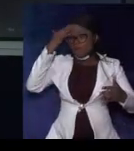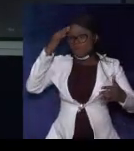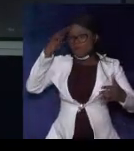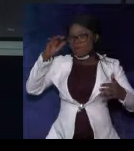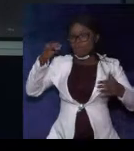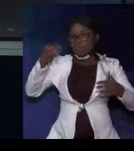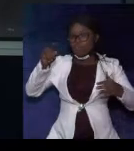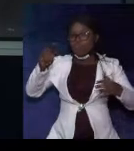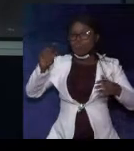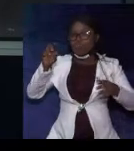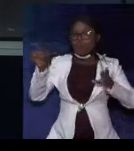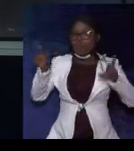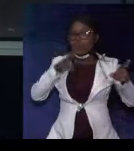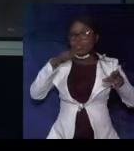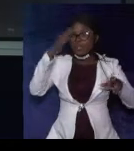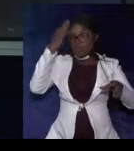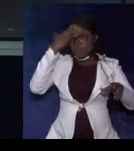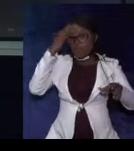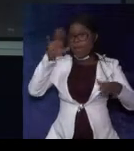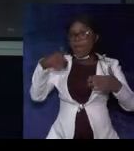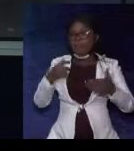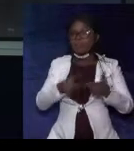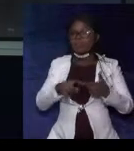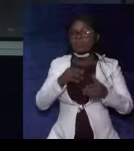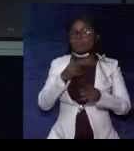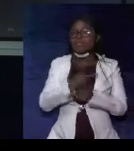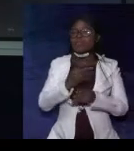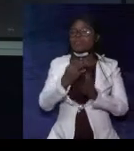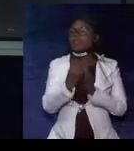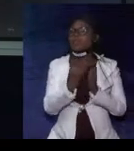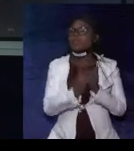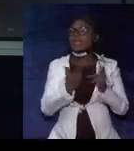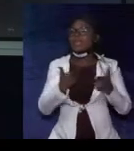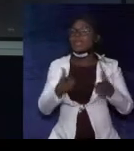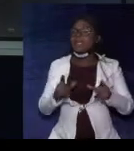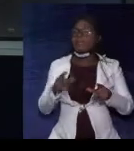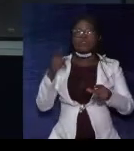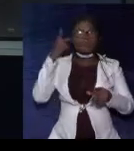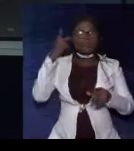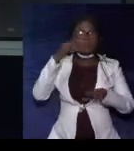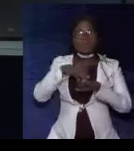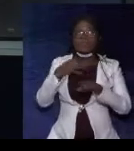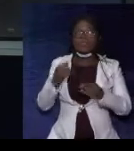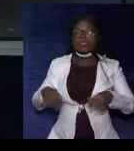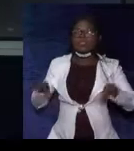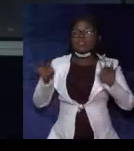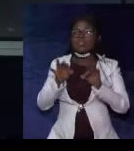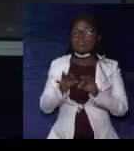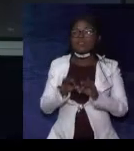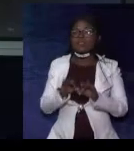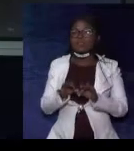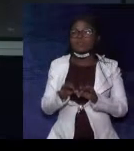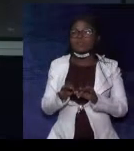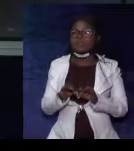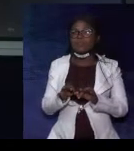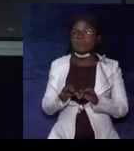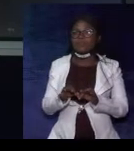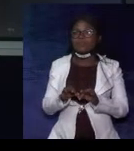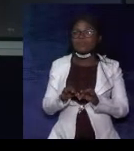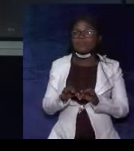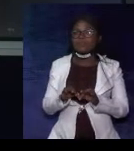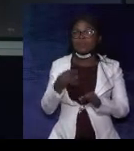types of farm records and how to keep them, then let's look at the importance of farm records. Like I